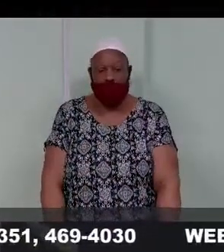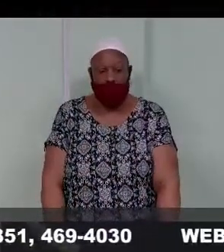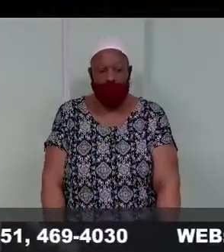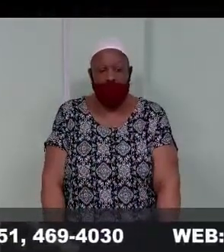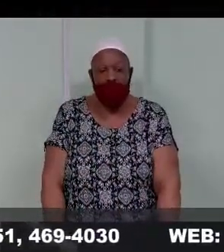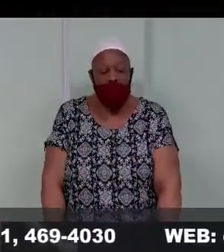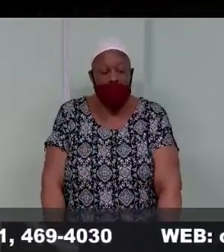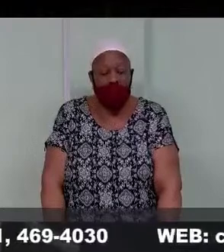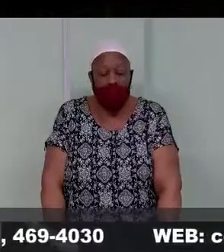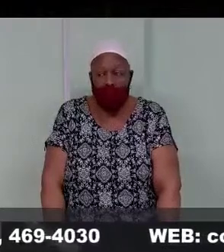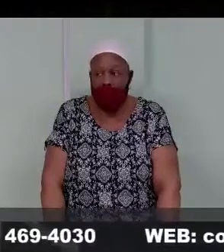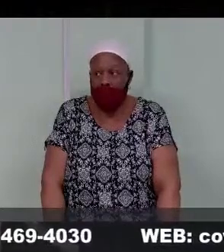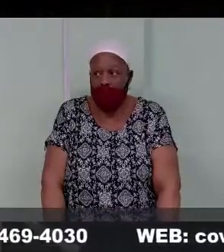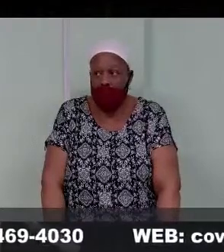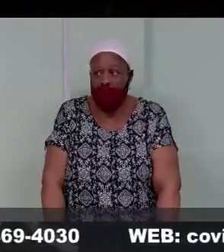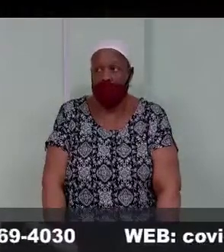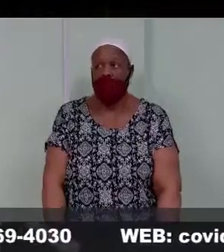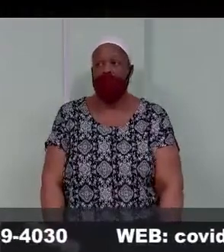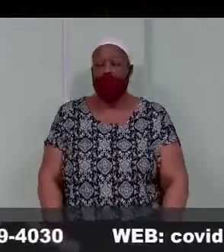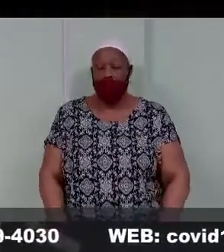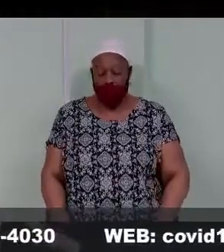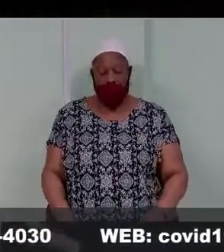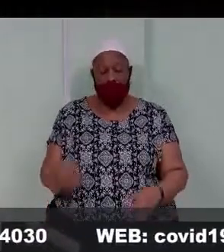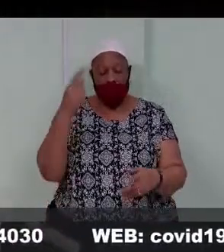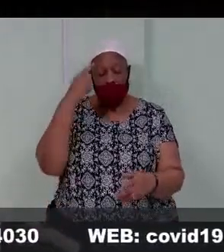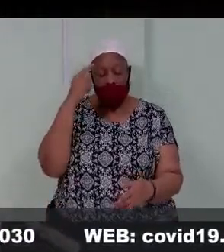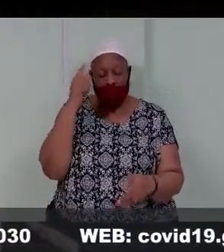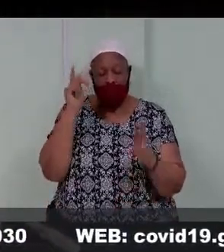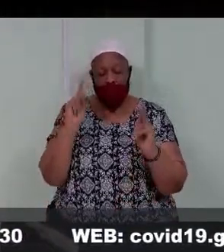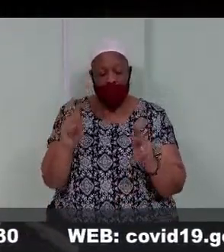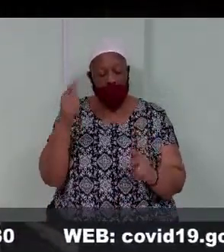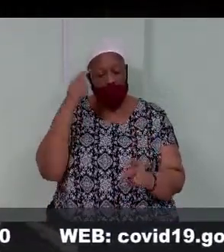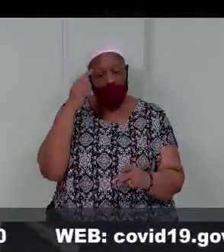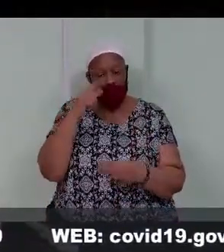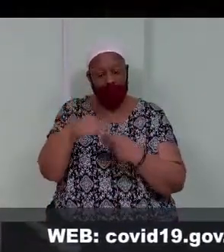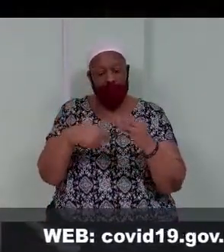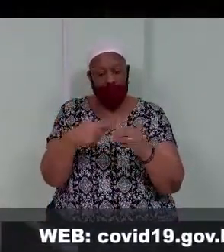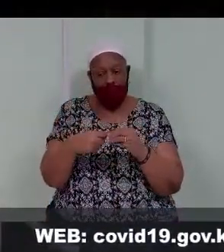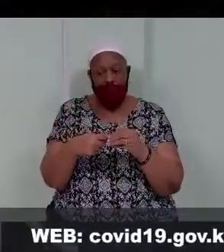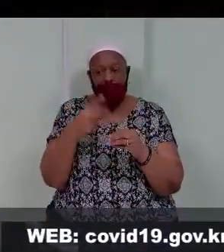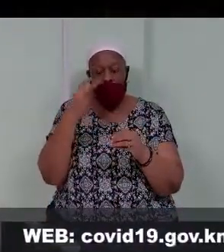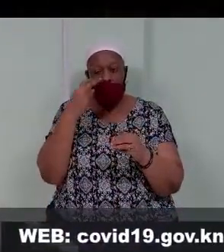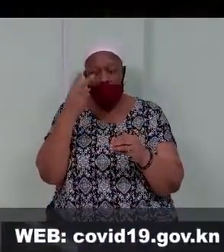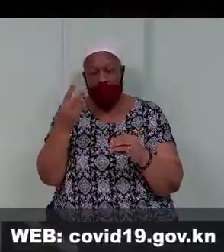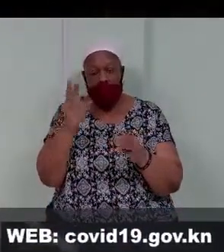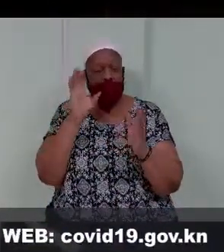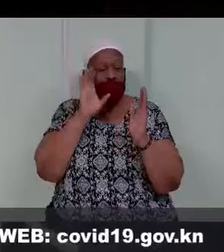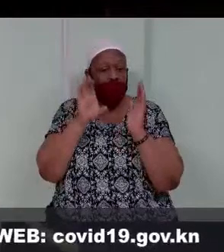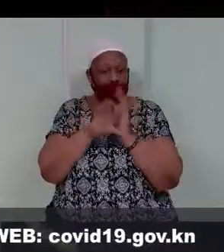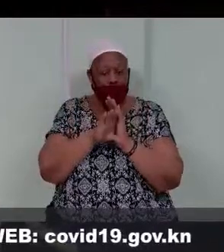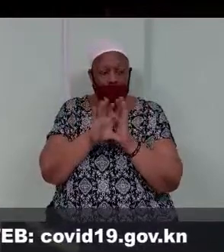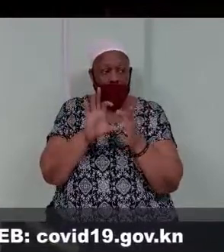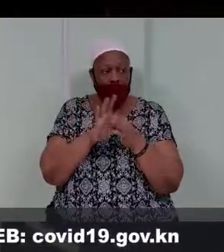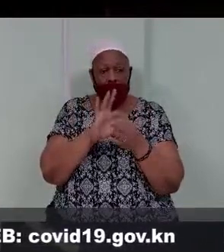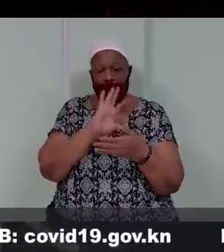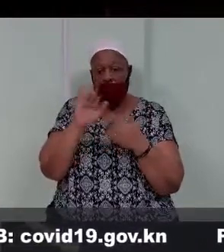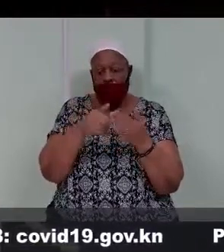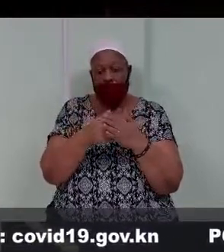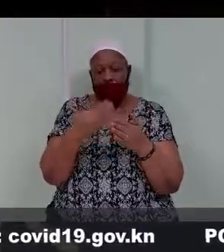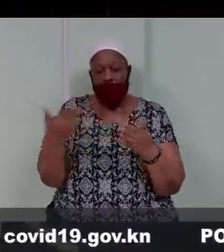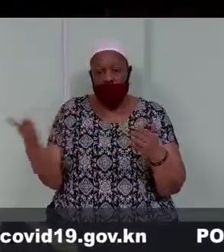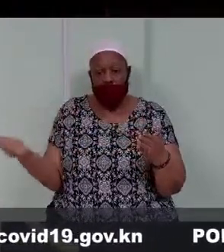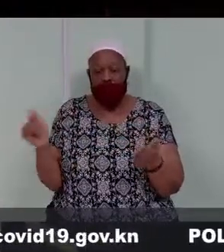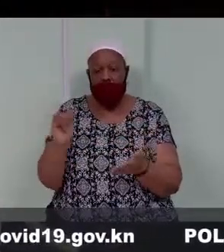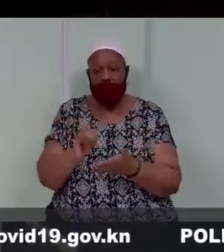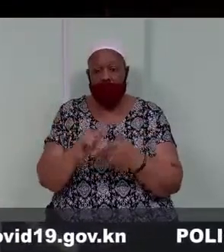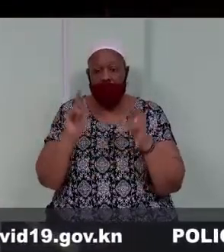that is on people's minds and one that is extremely important in how we conduct